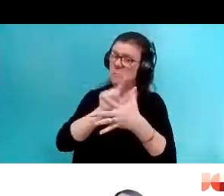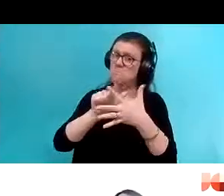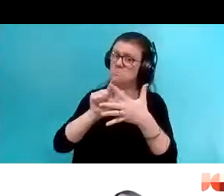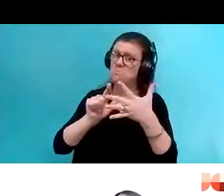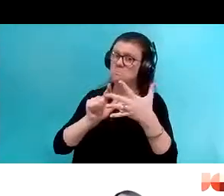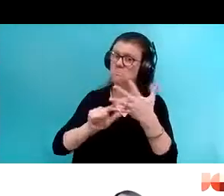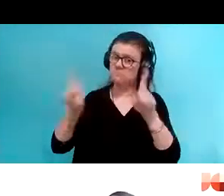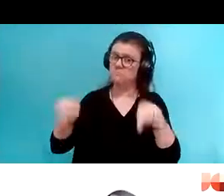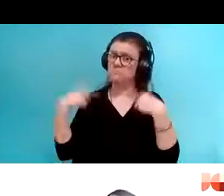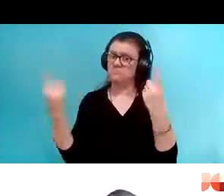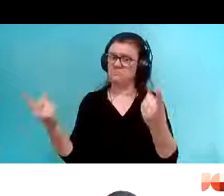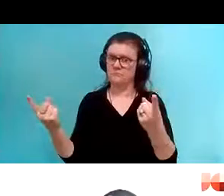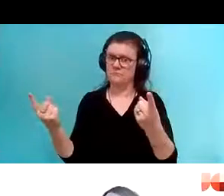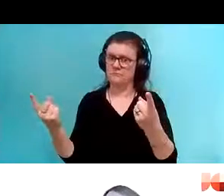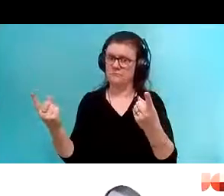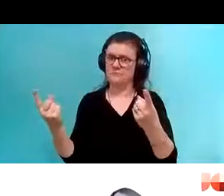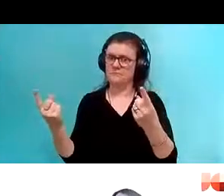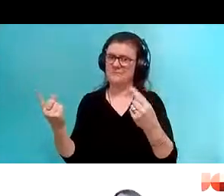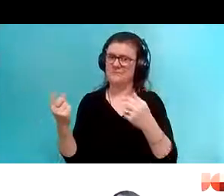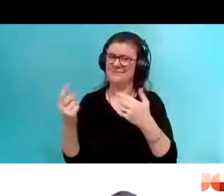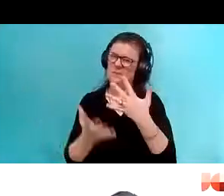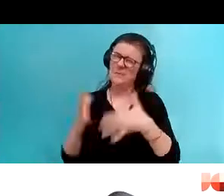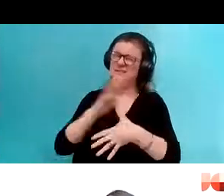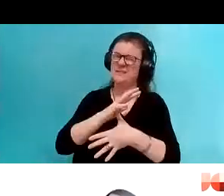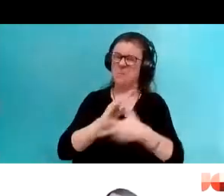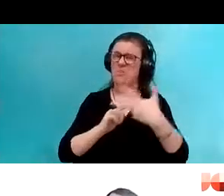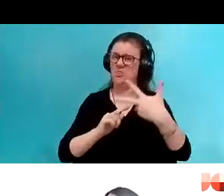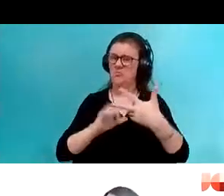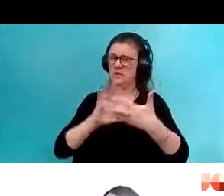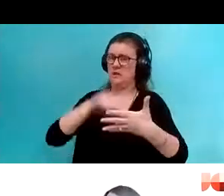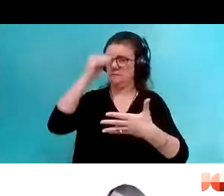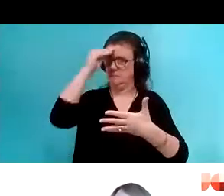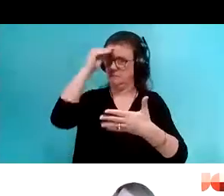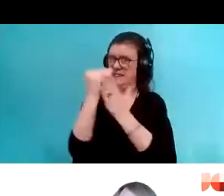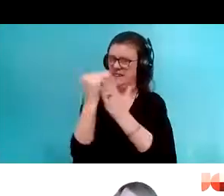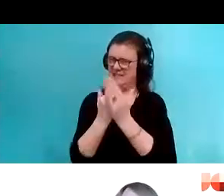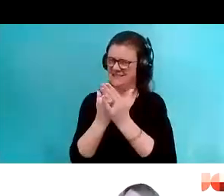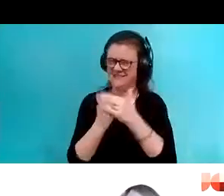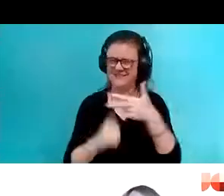years. And these are my top 3 takeaways on the next slide.